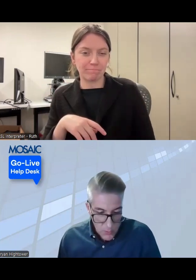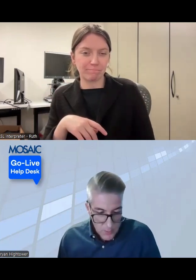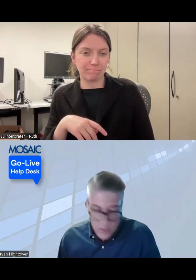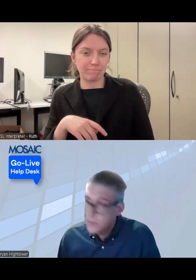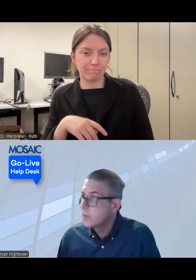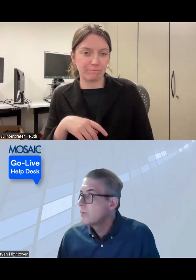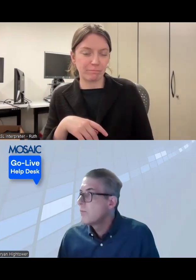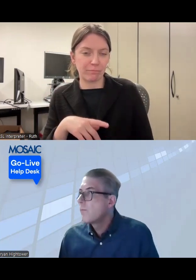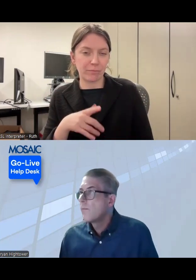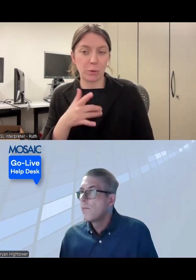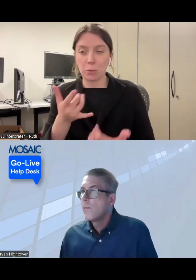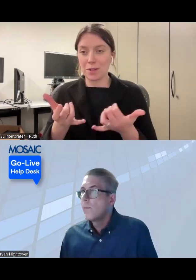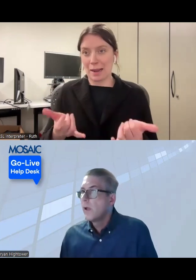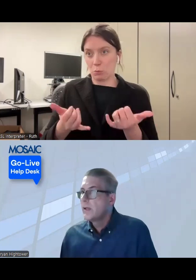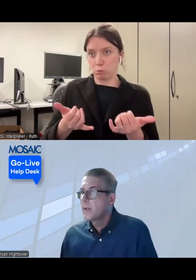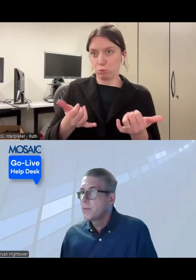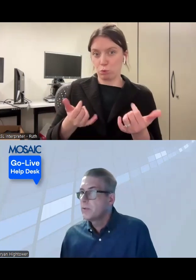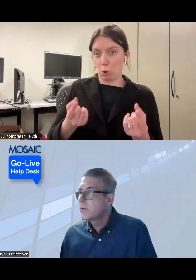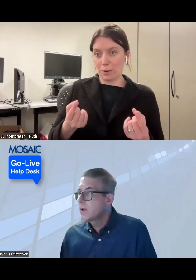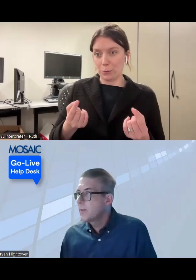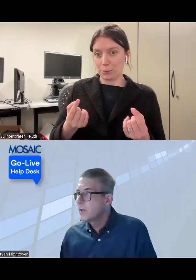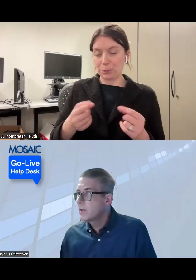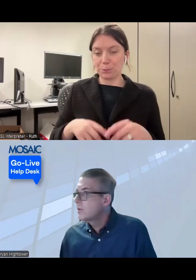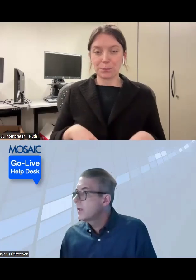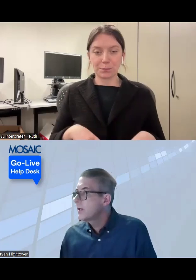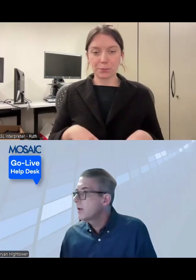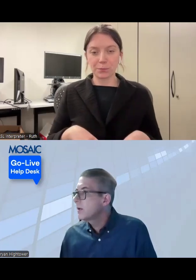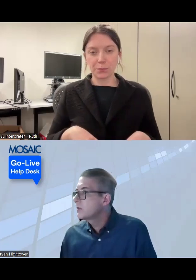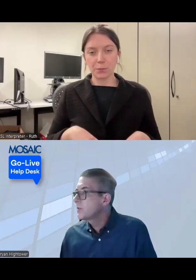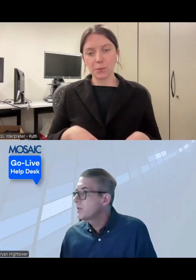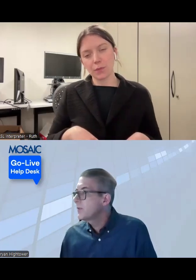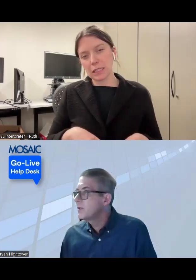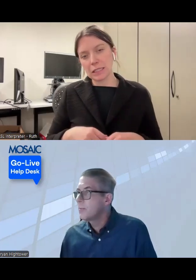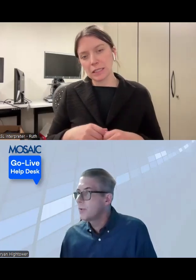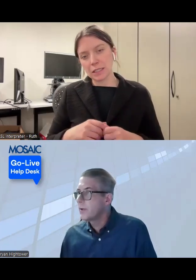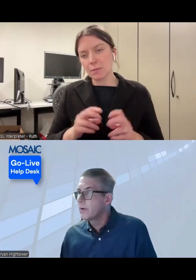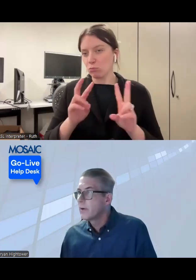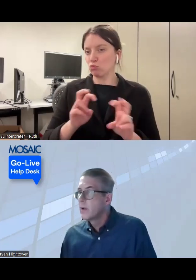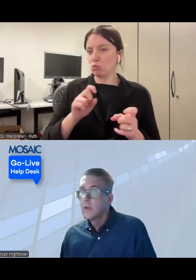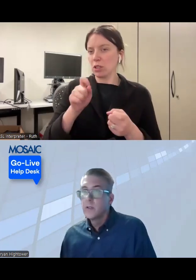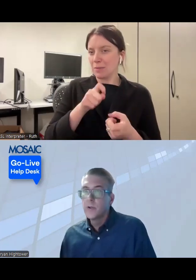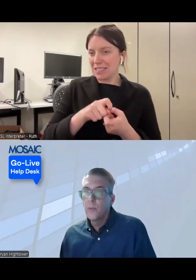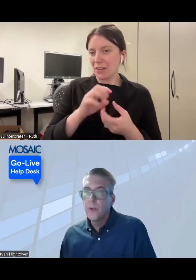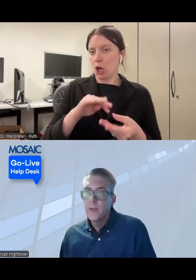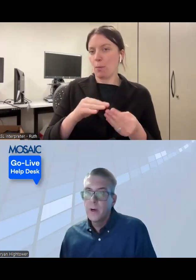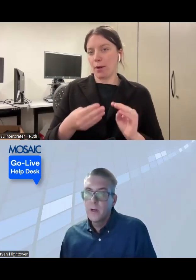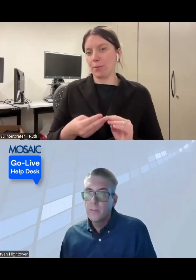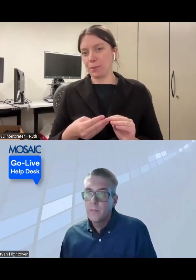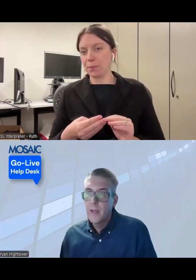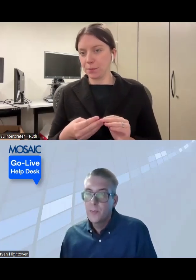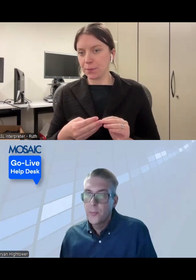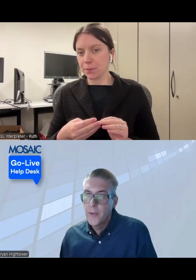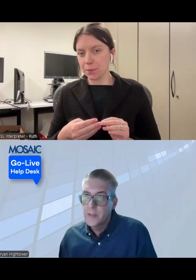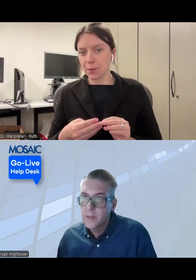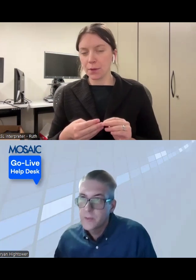So what I'm going to do is I'm going to look at a specific number here. So within our